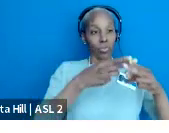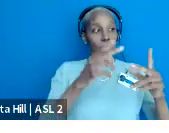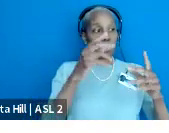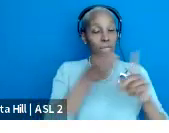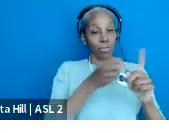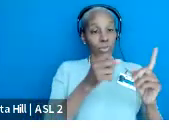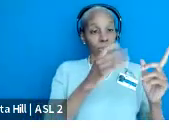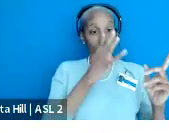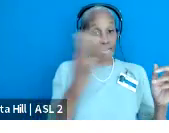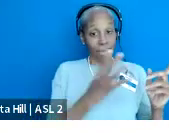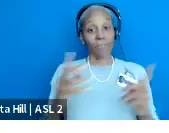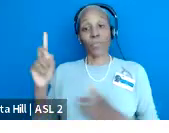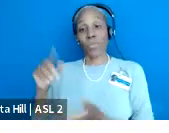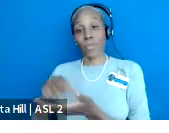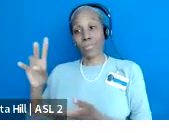neglect,